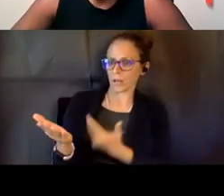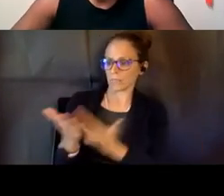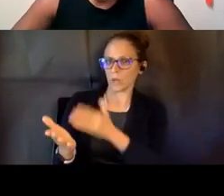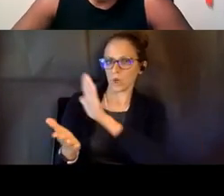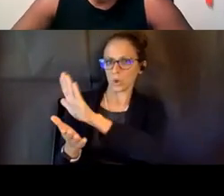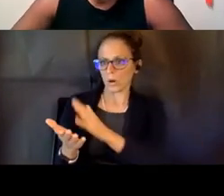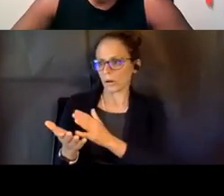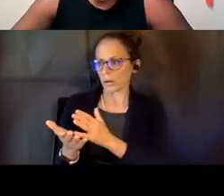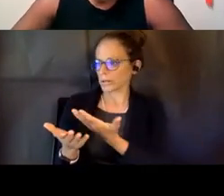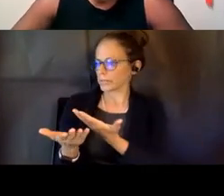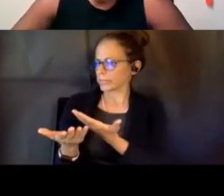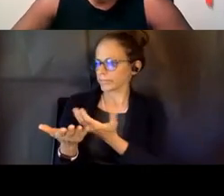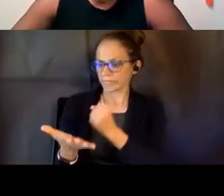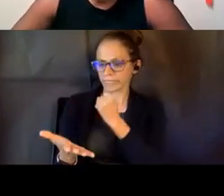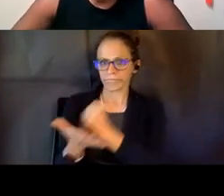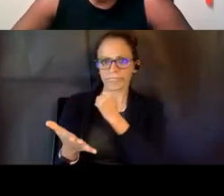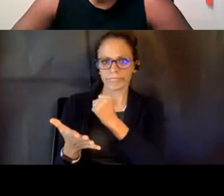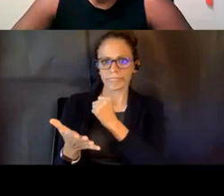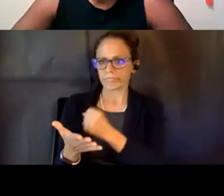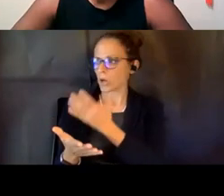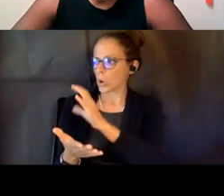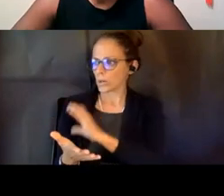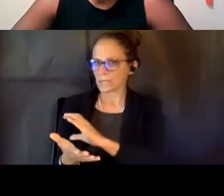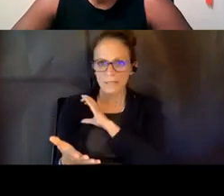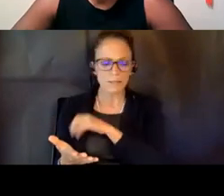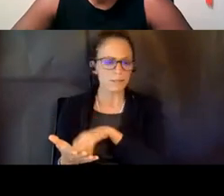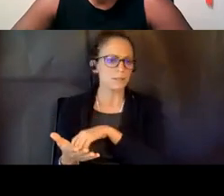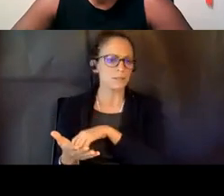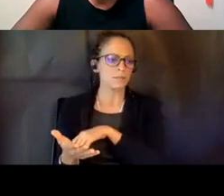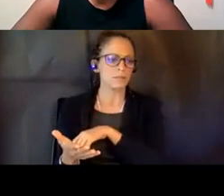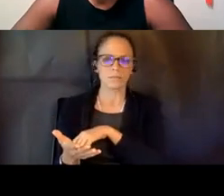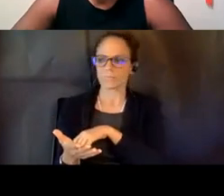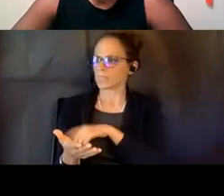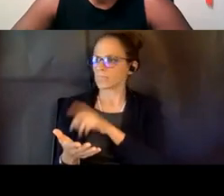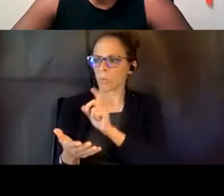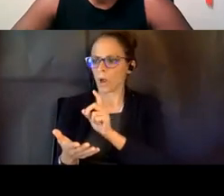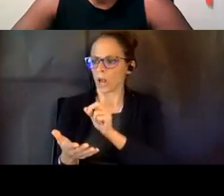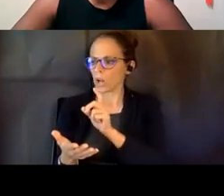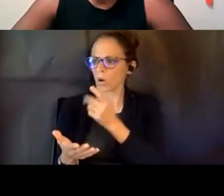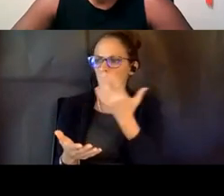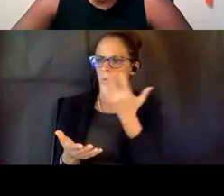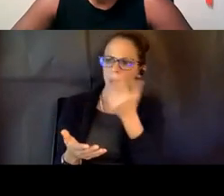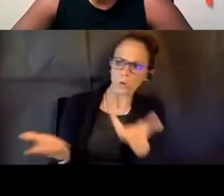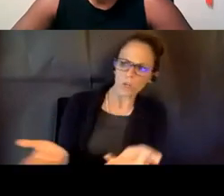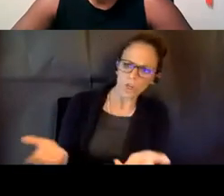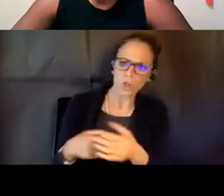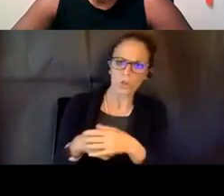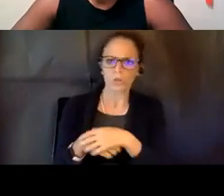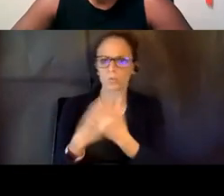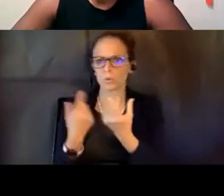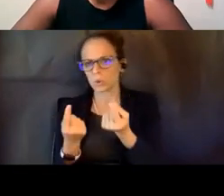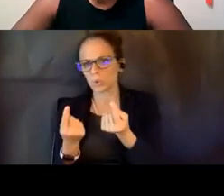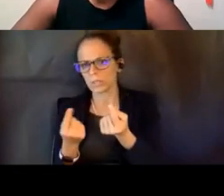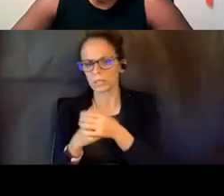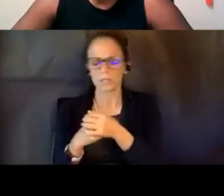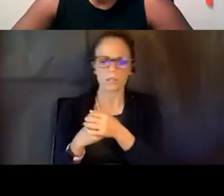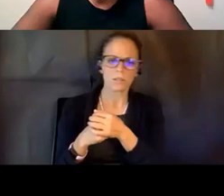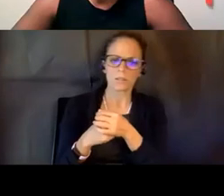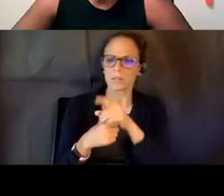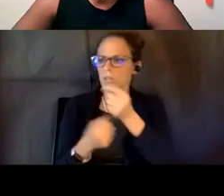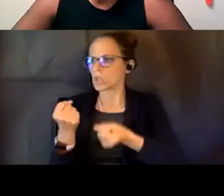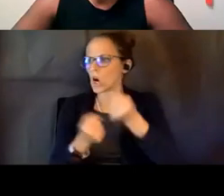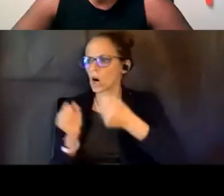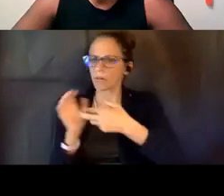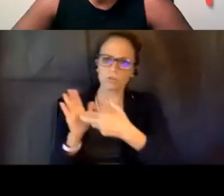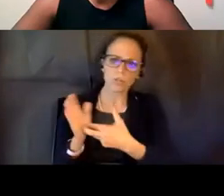can be insulted, you can be challenged, you know. For me, that's a direct line of, you know, that's in